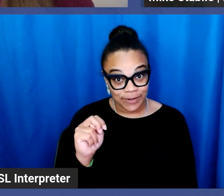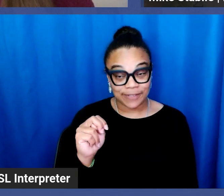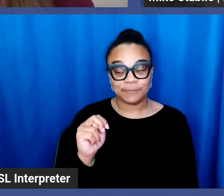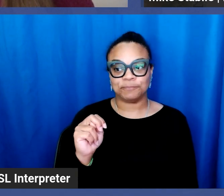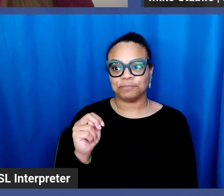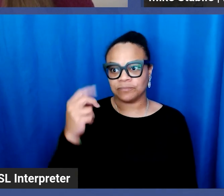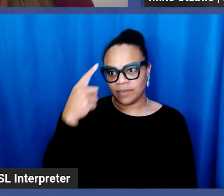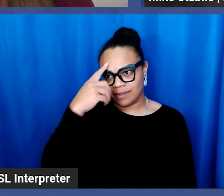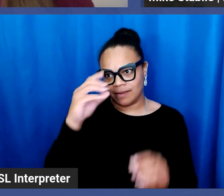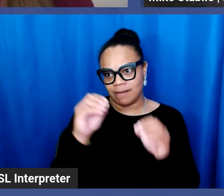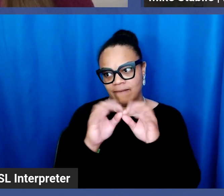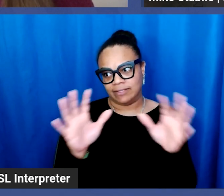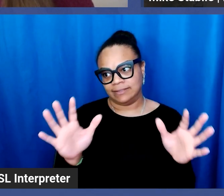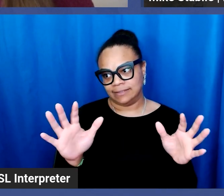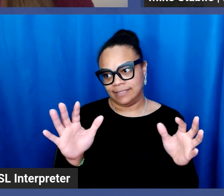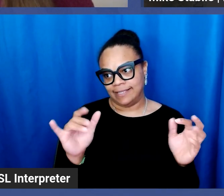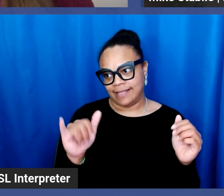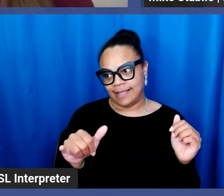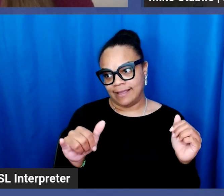that obviously that